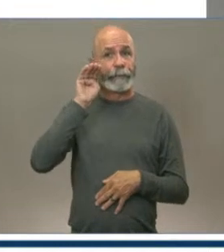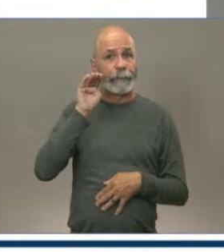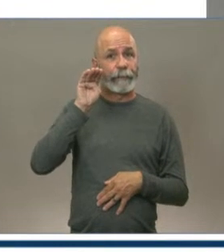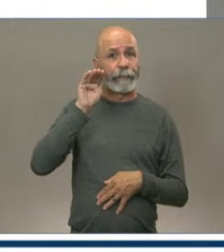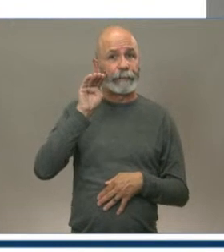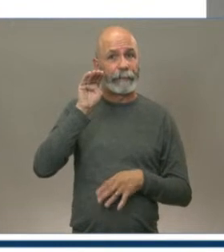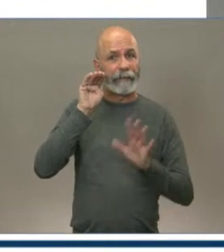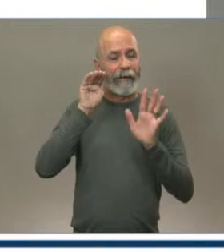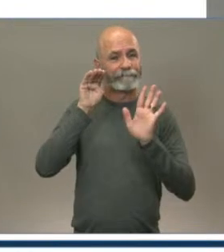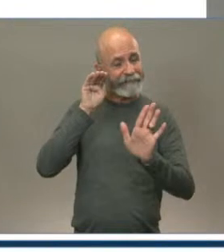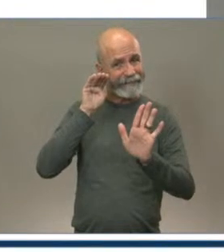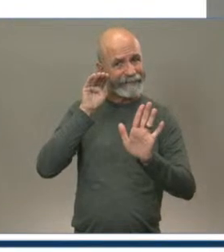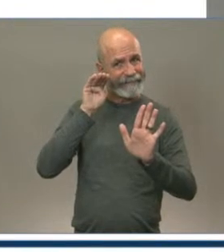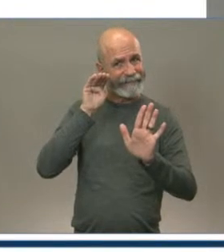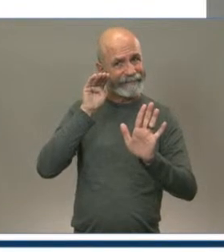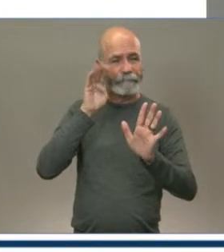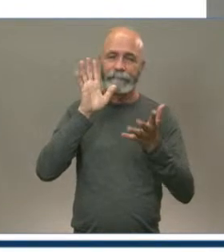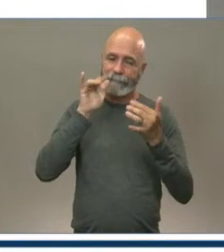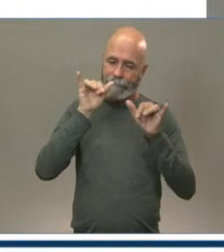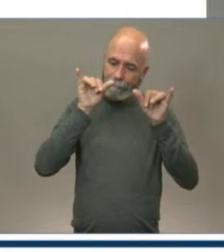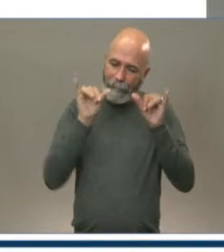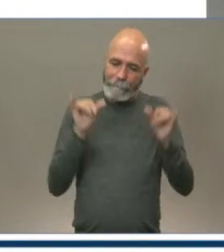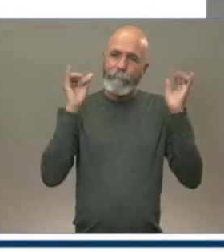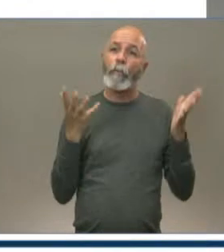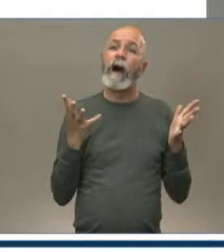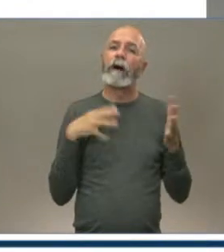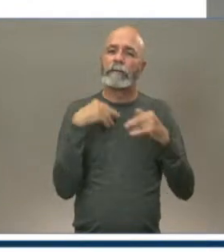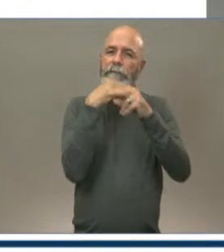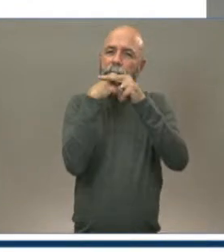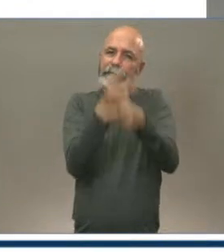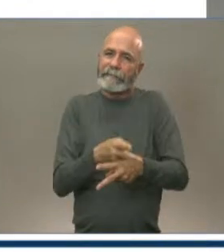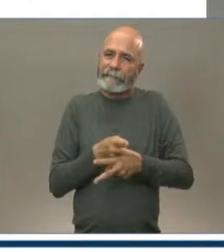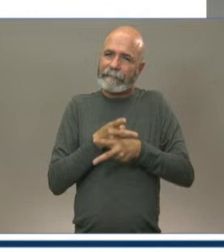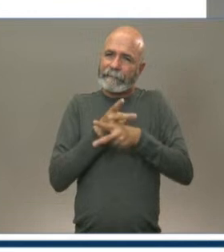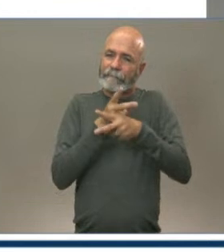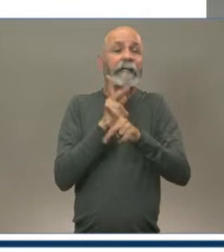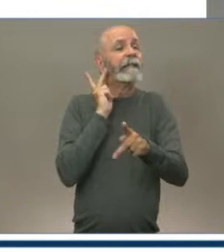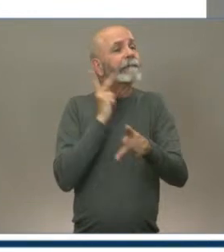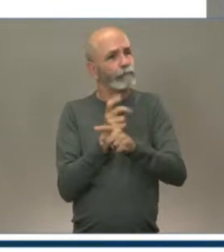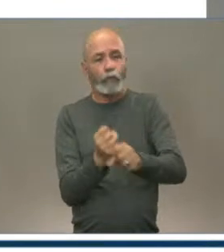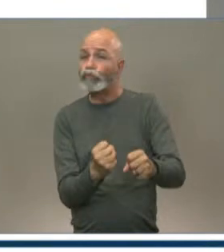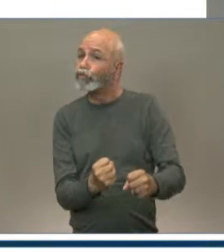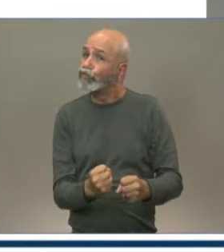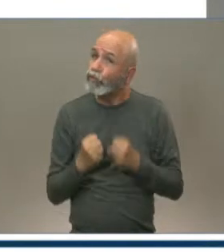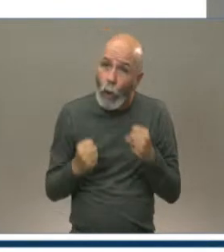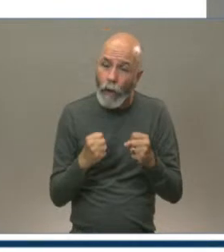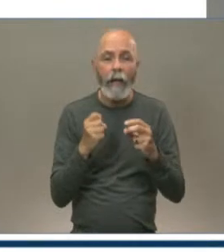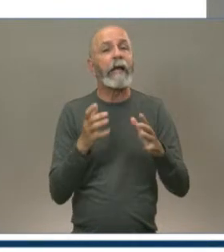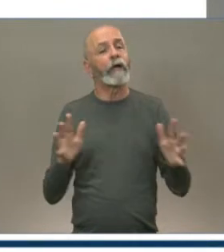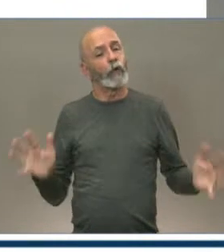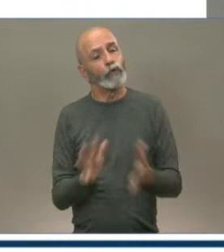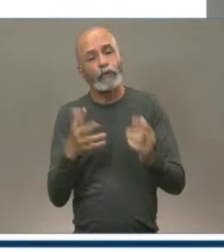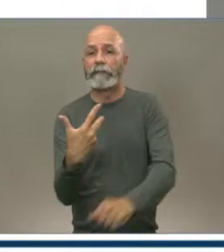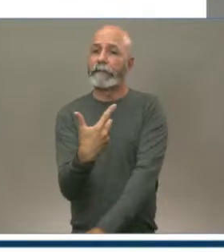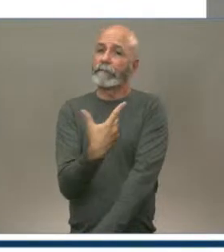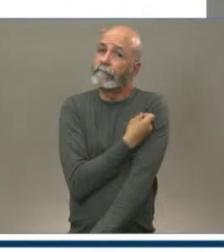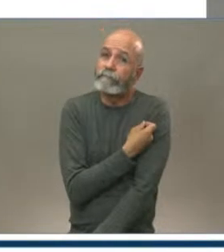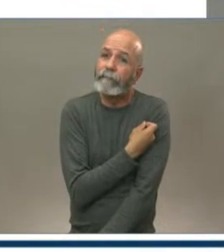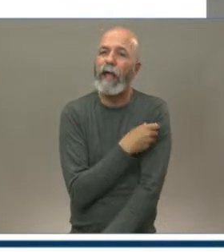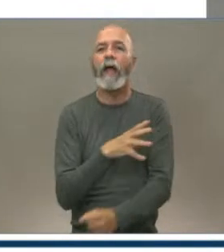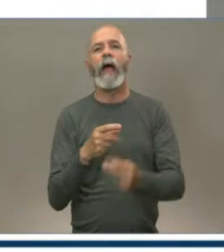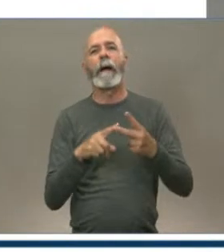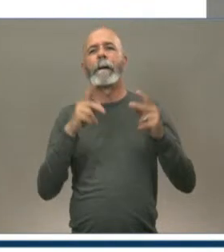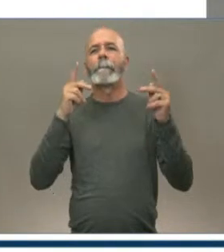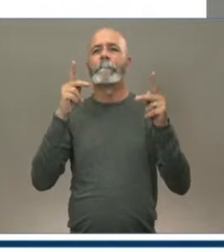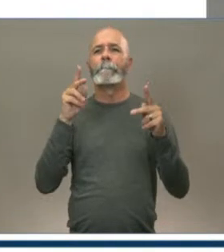Stay strong for May. Get vaccinated. And to all the Muslim Nova Scotians celebrating the end